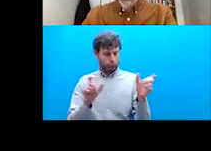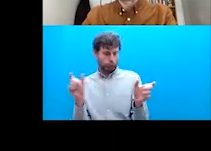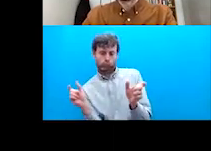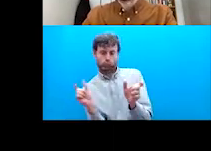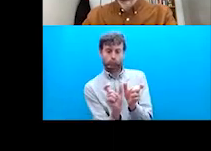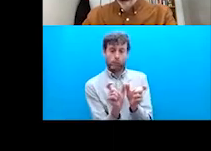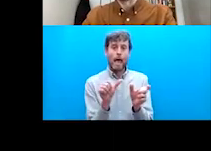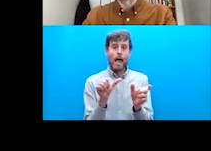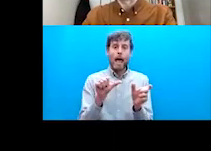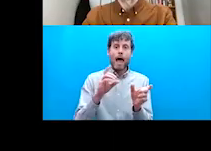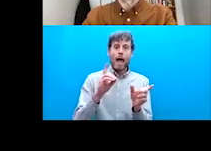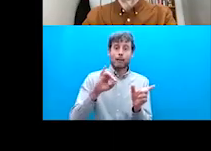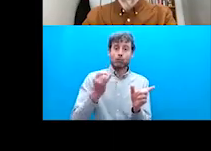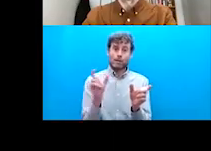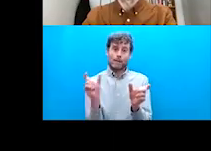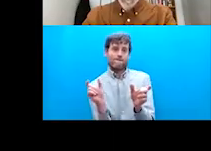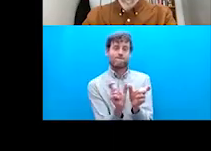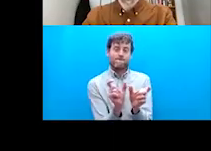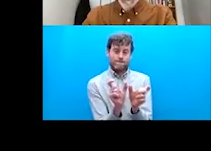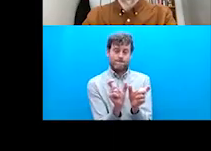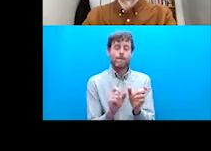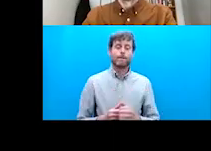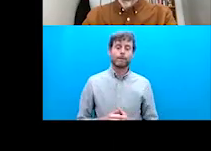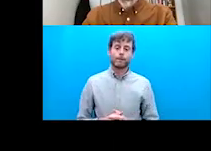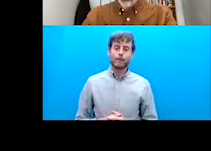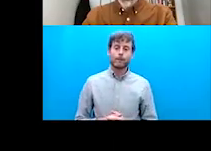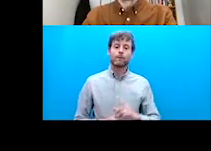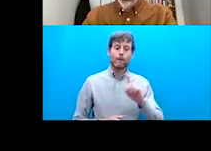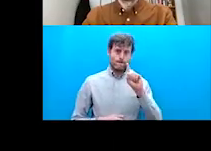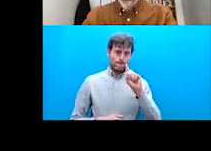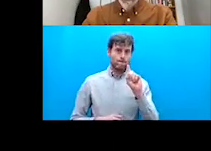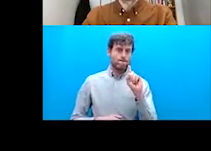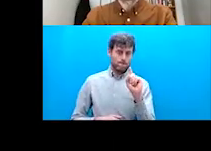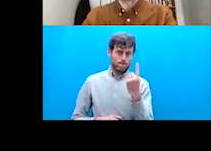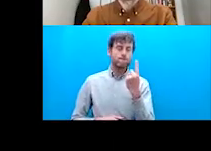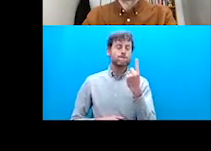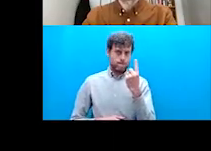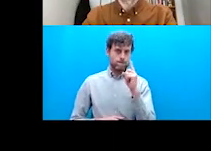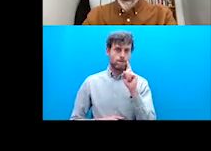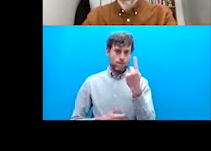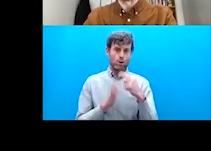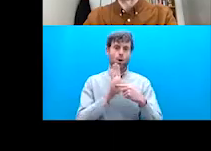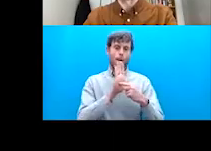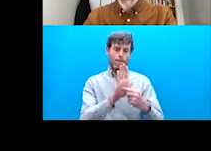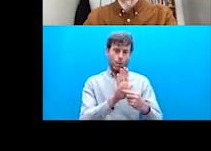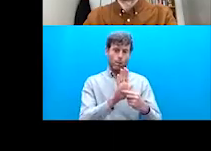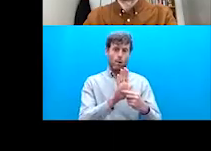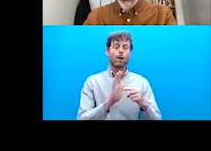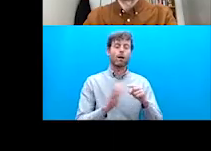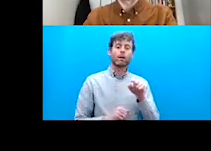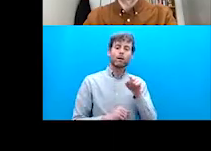So in this particular study, which was the first in the series, we used modal and temporal, privative and